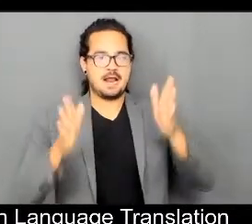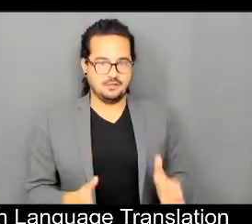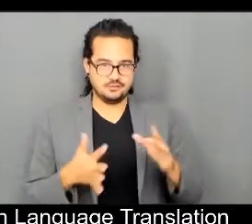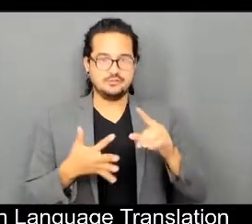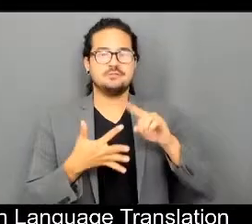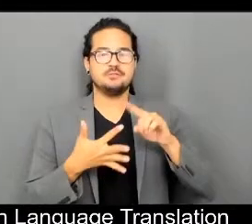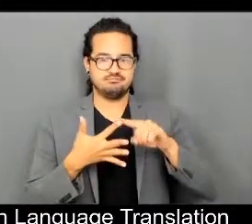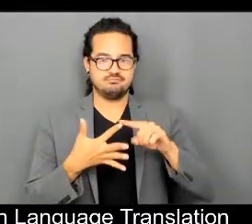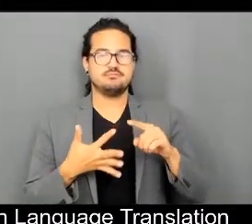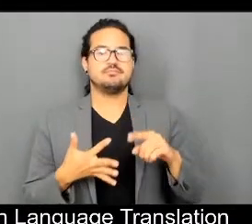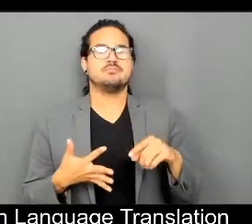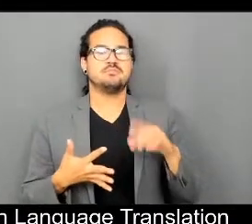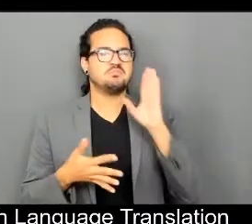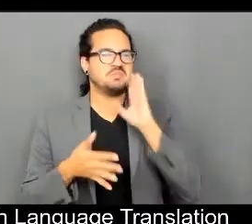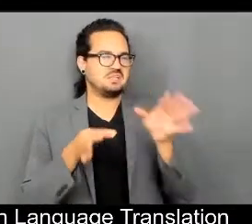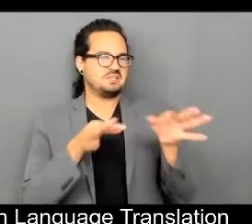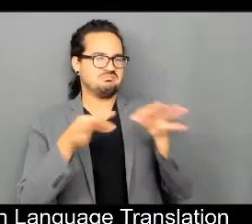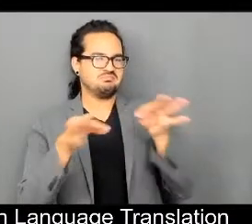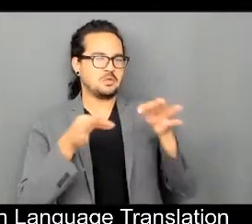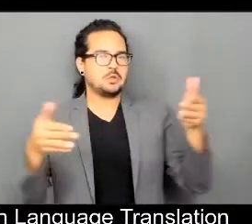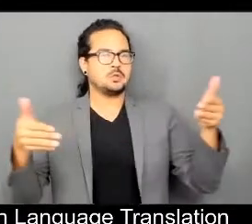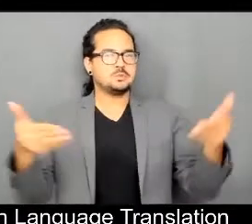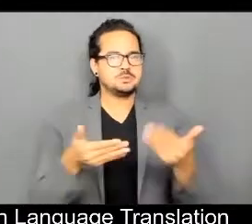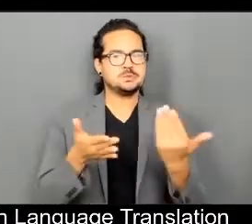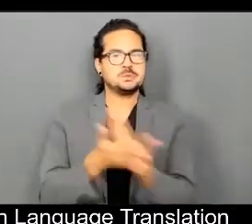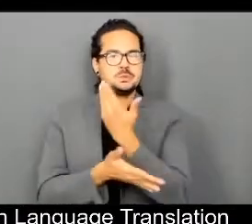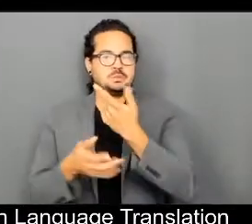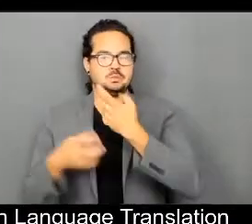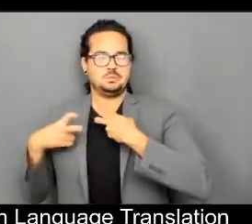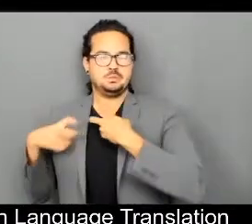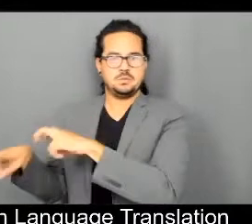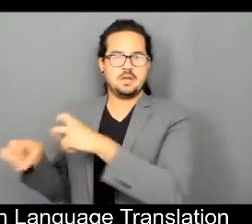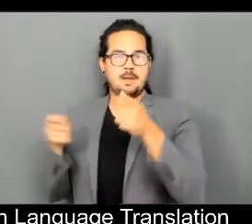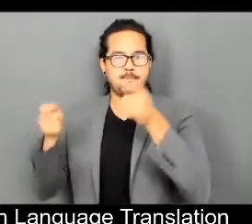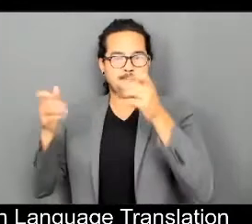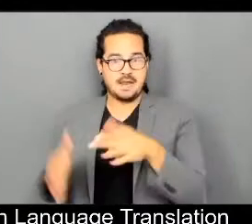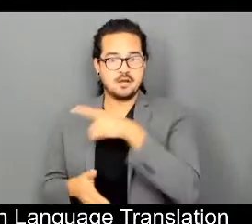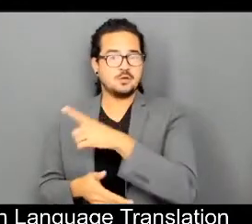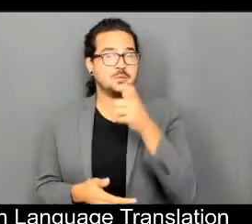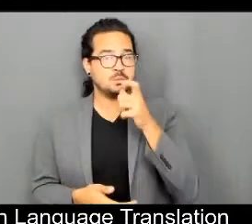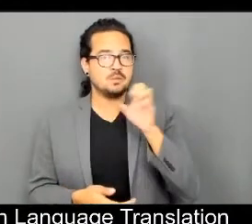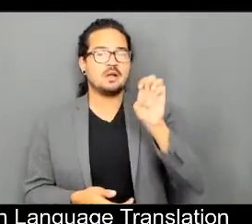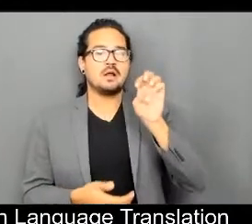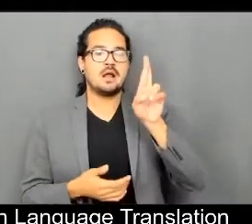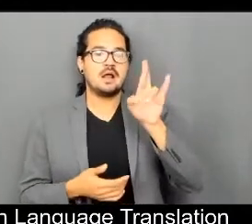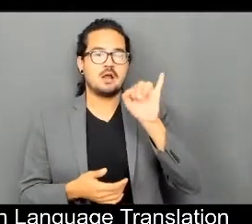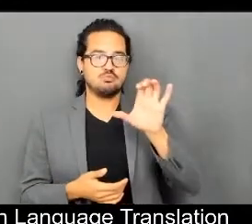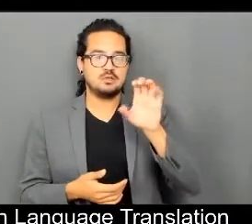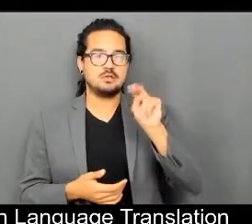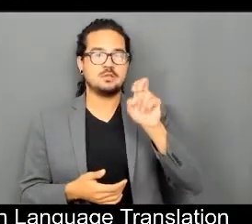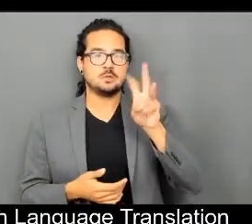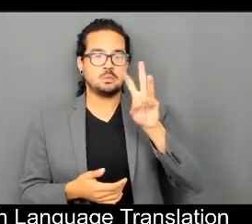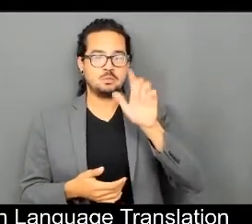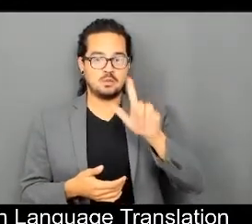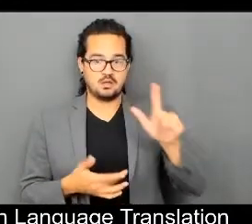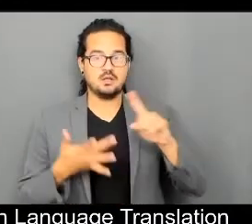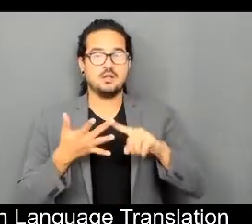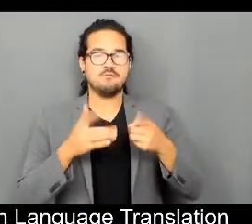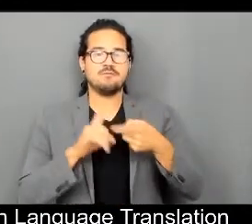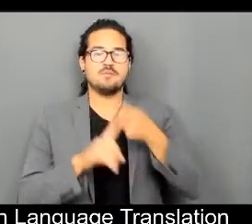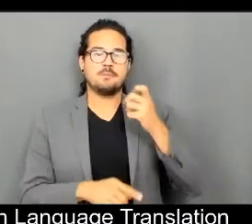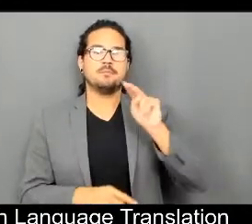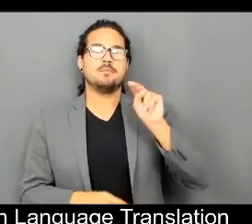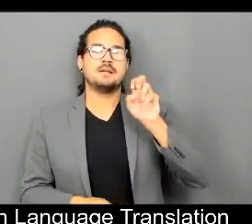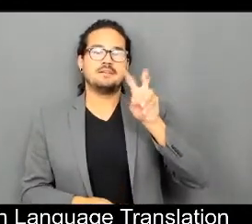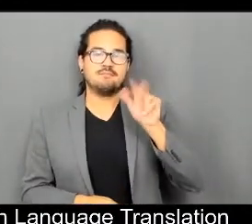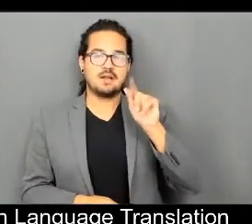commander, Eric Newell from Nevada Team 4. And then we will hear from Jason Weber from Marin County